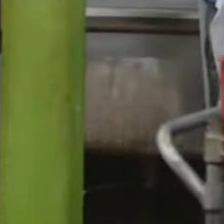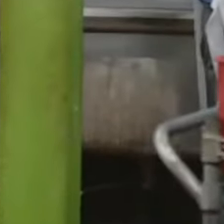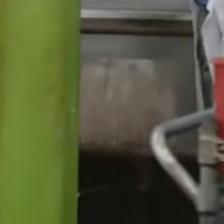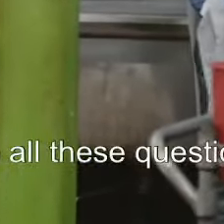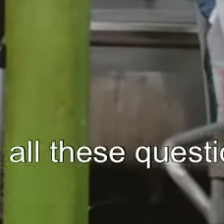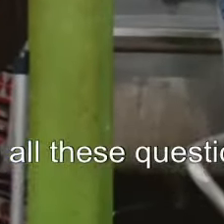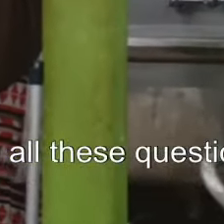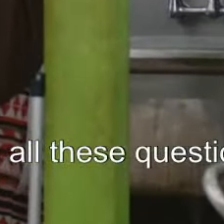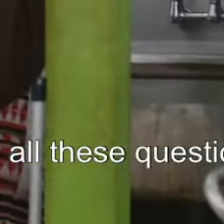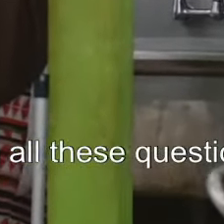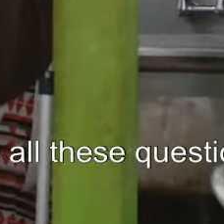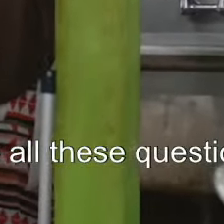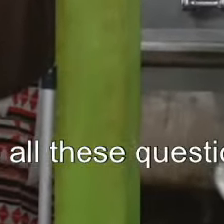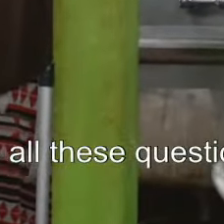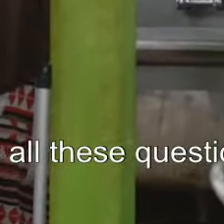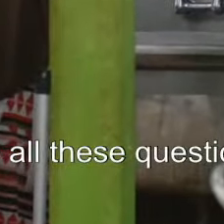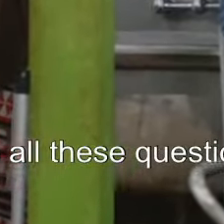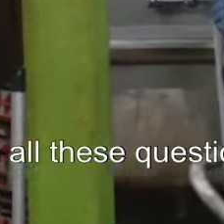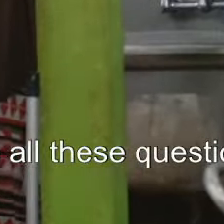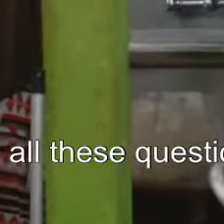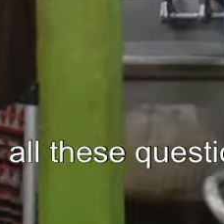nervous.